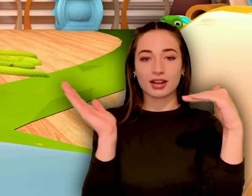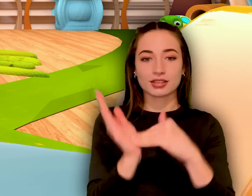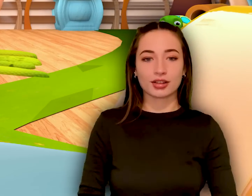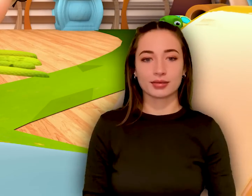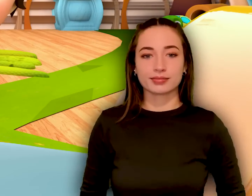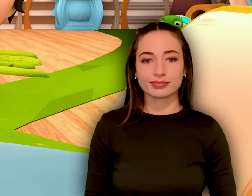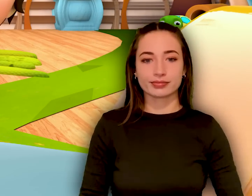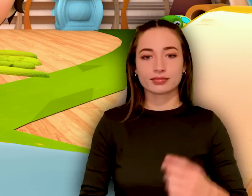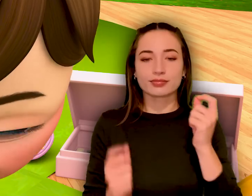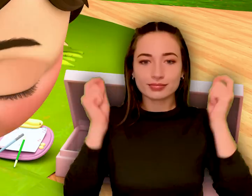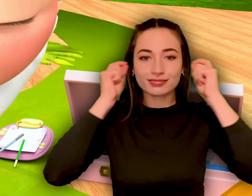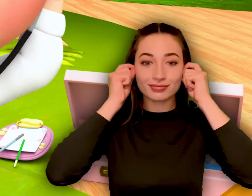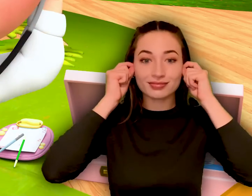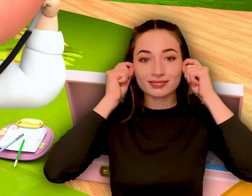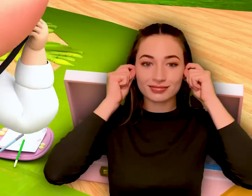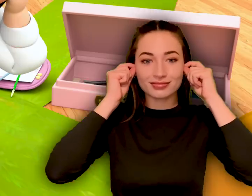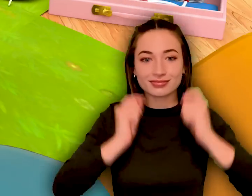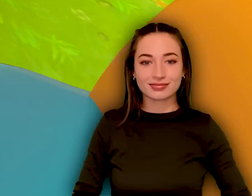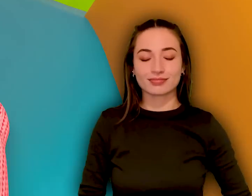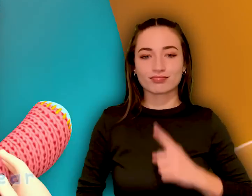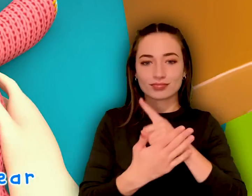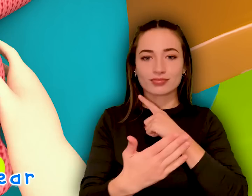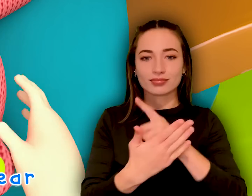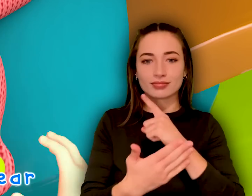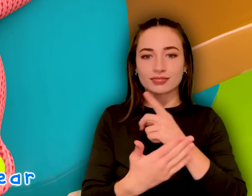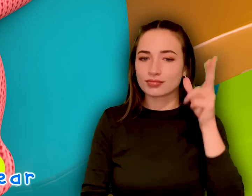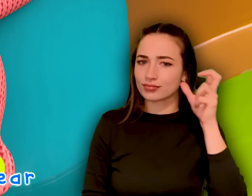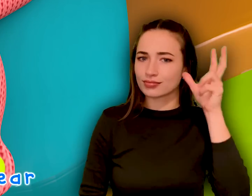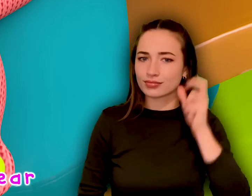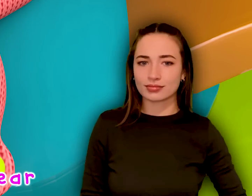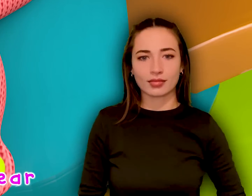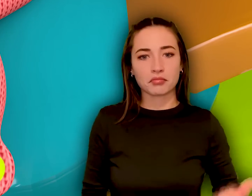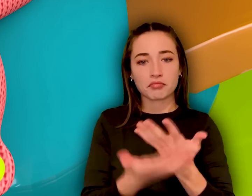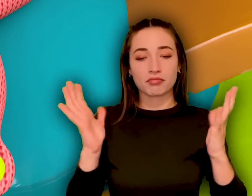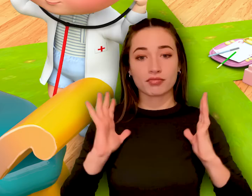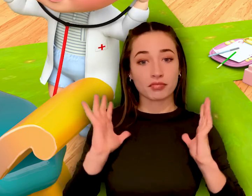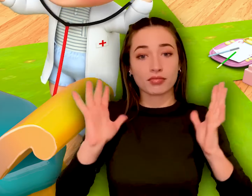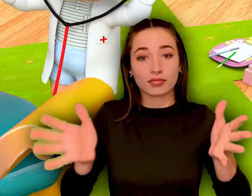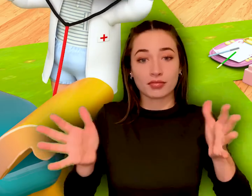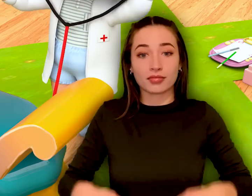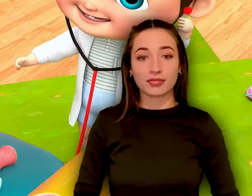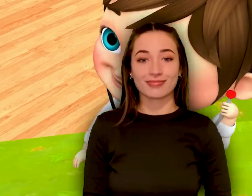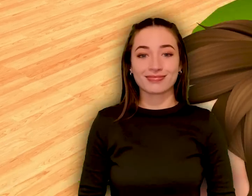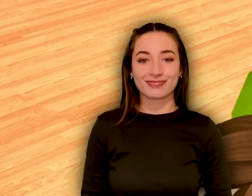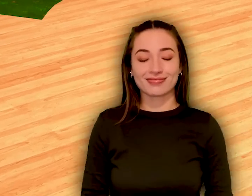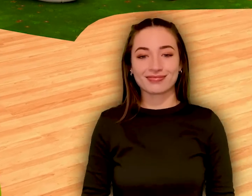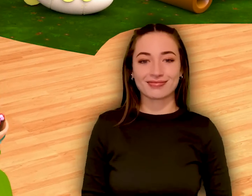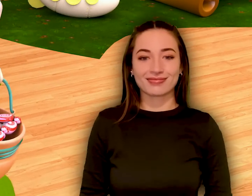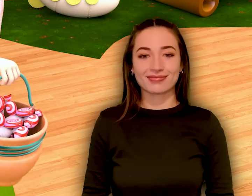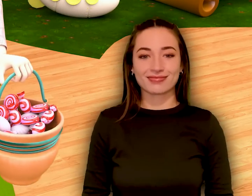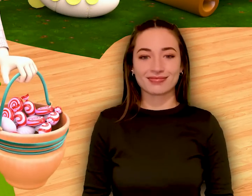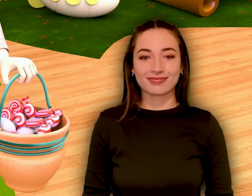I'm a doctor holding a stethoscope thumping thumping let me hear everything's all